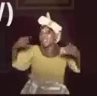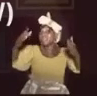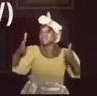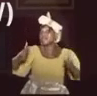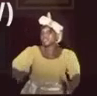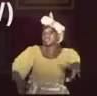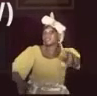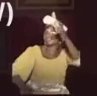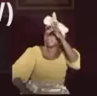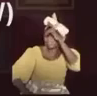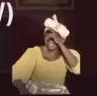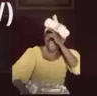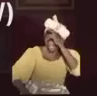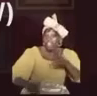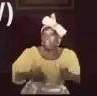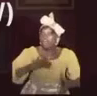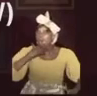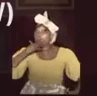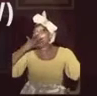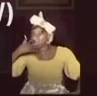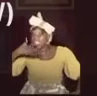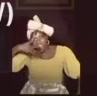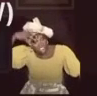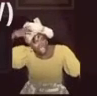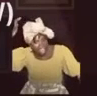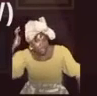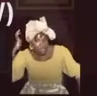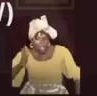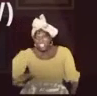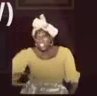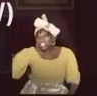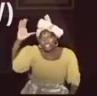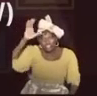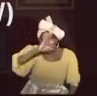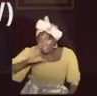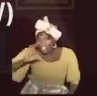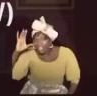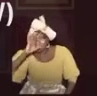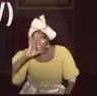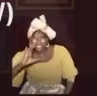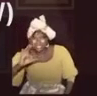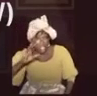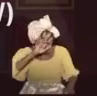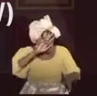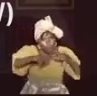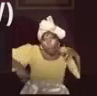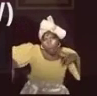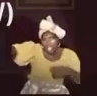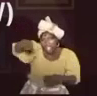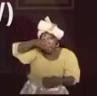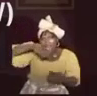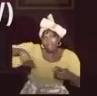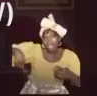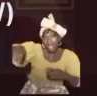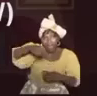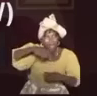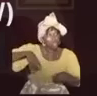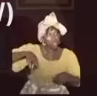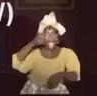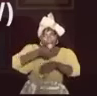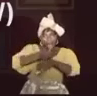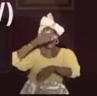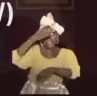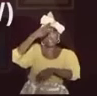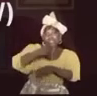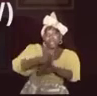devil, as a roaring lion, he walketh about. He walks about Abeokuta. He walks about